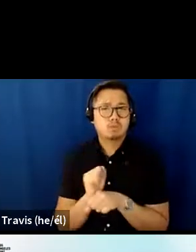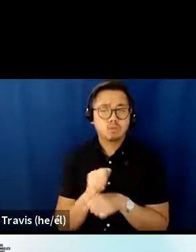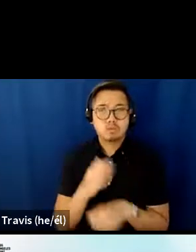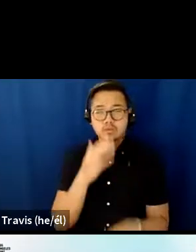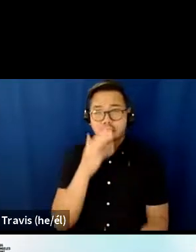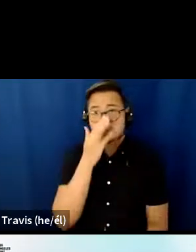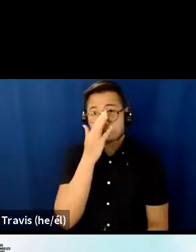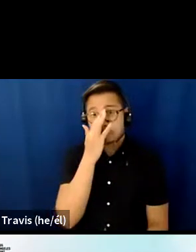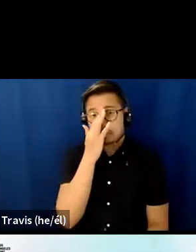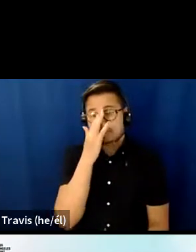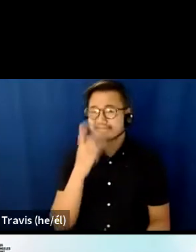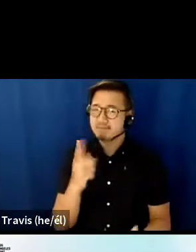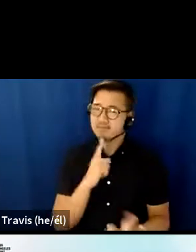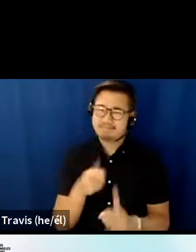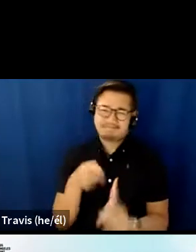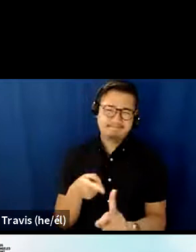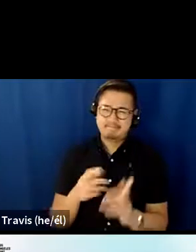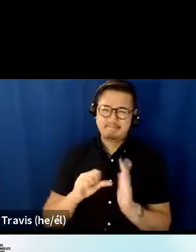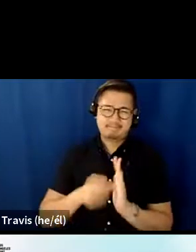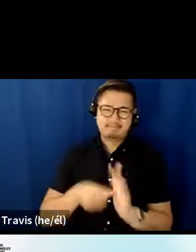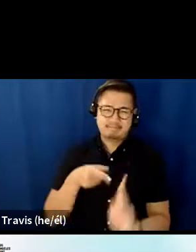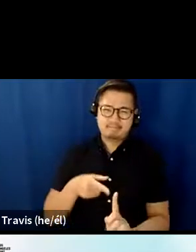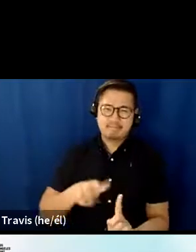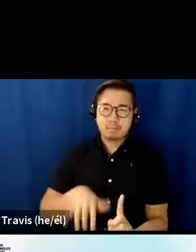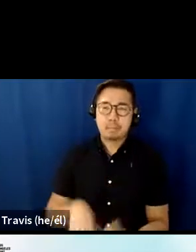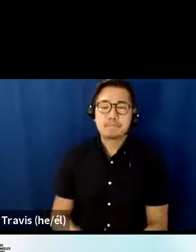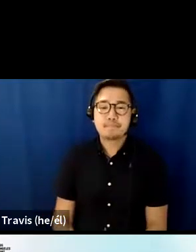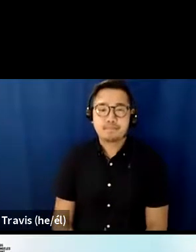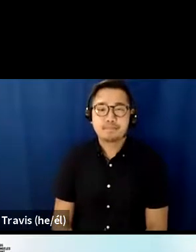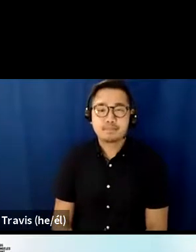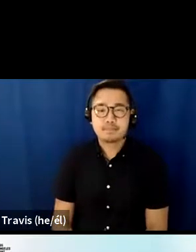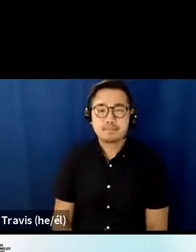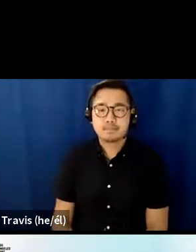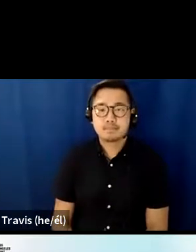I can't say enough to that. Yes. And